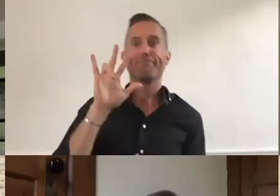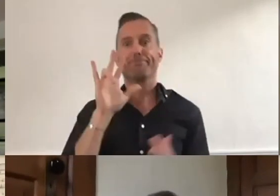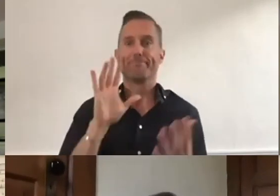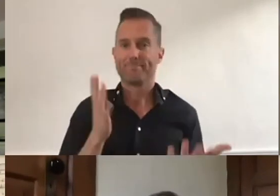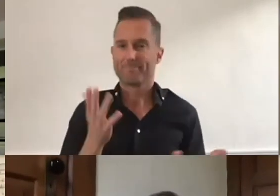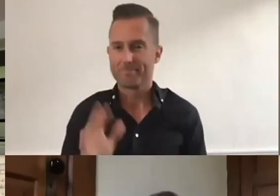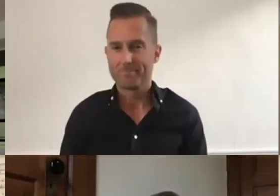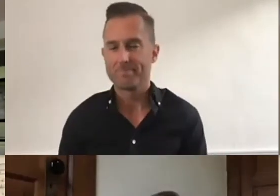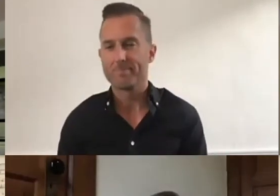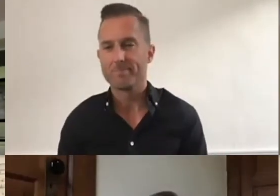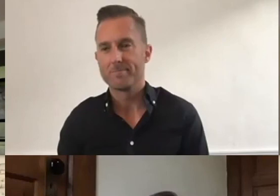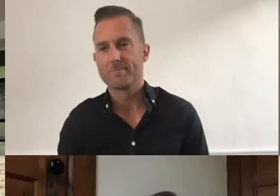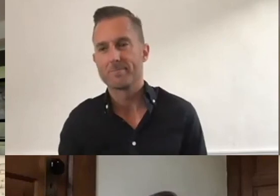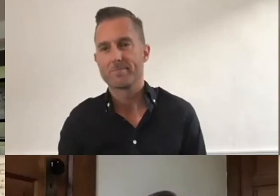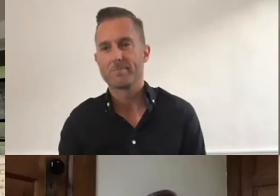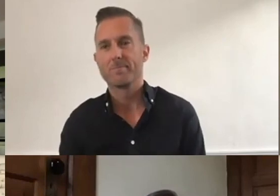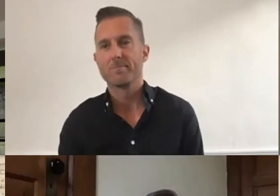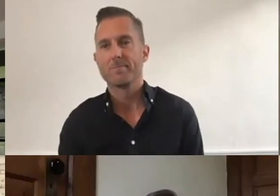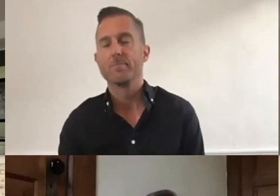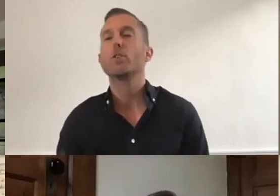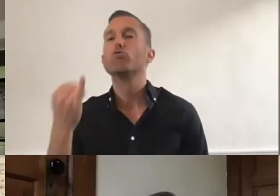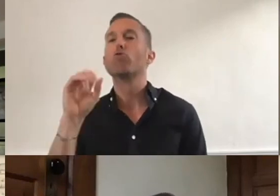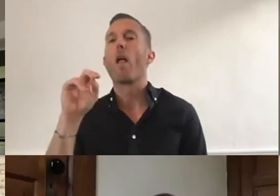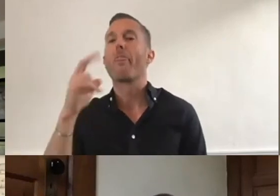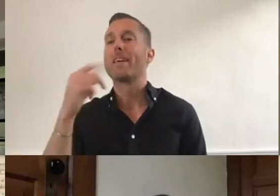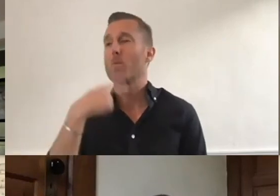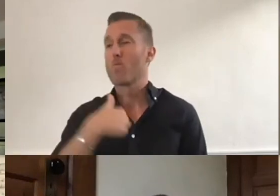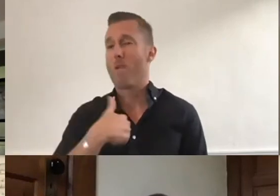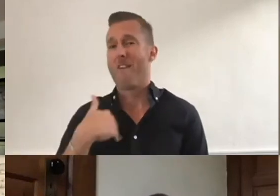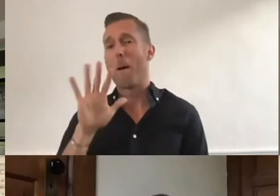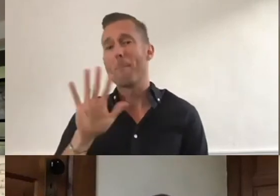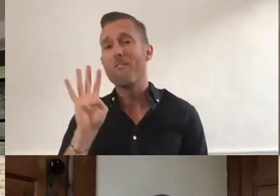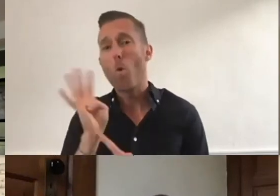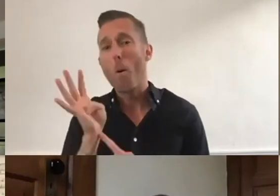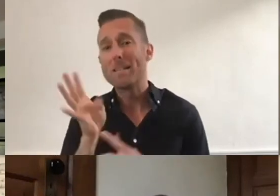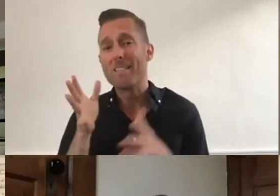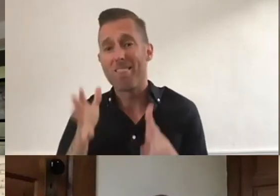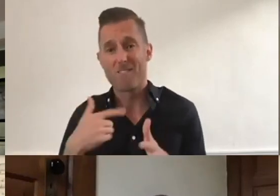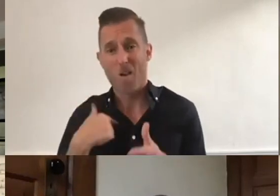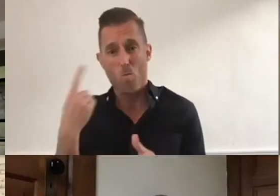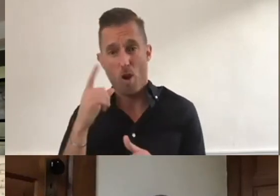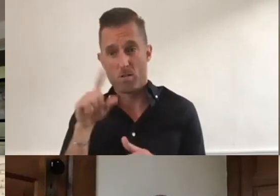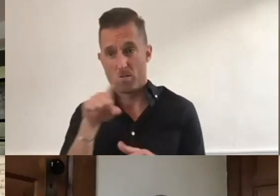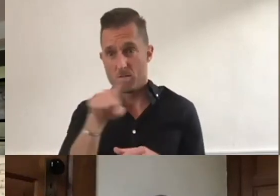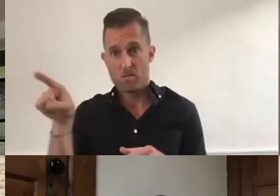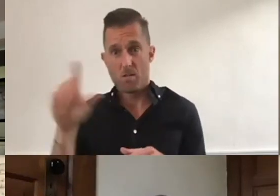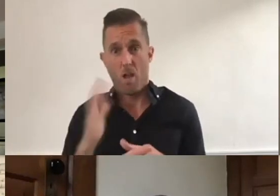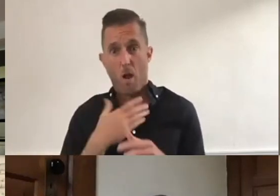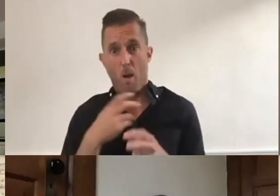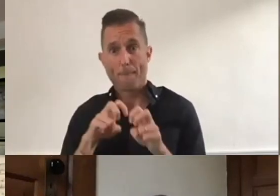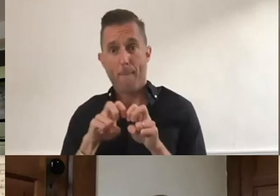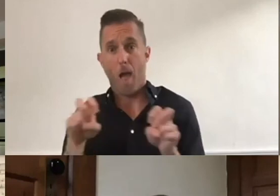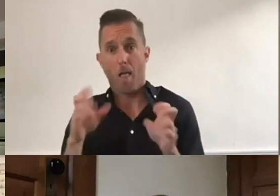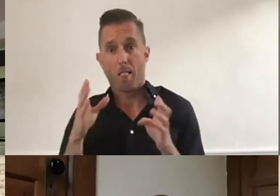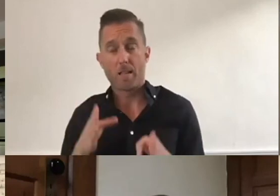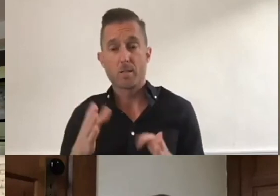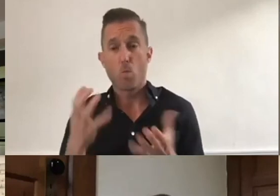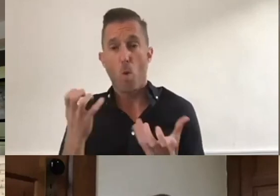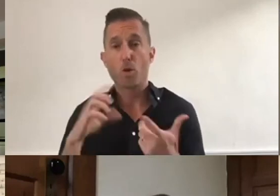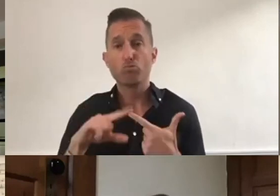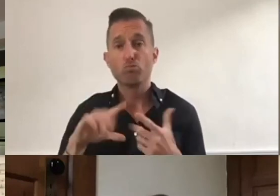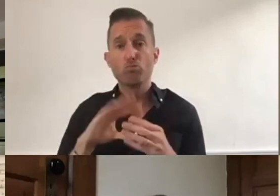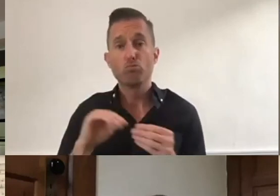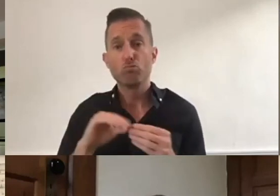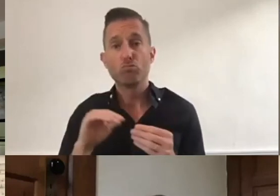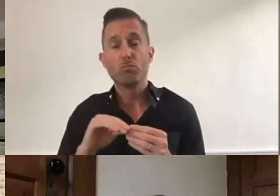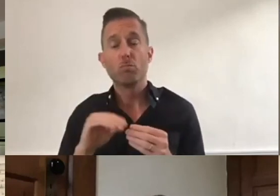That's great. We have about 4 more minutes, and I'm wondering if anyone else on the panel wants to have